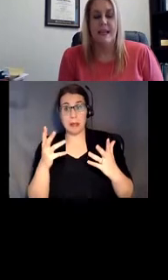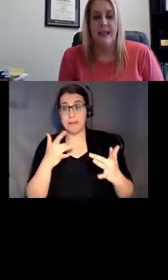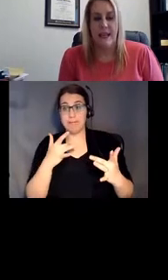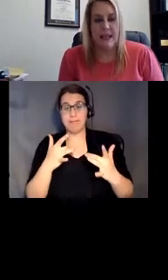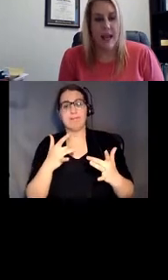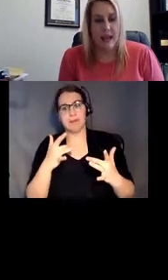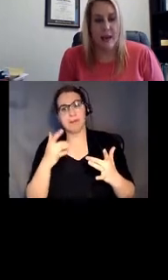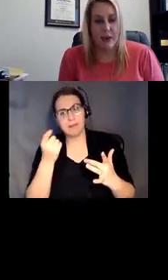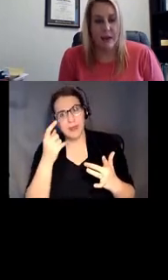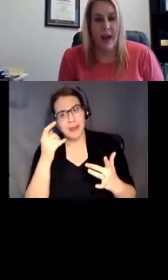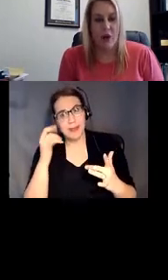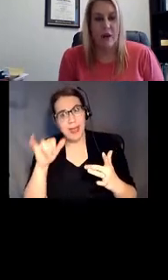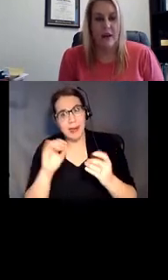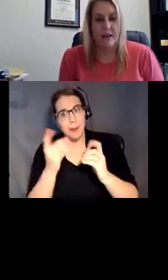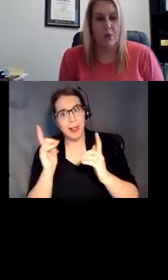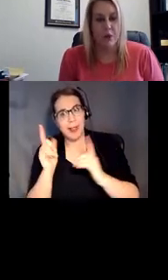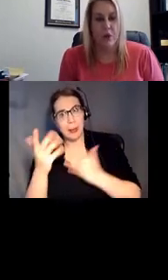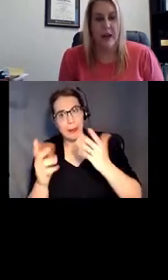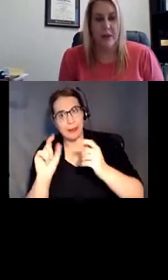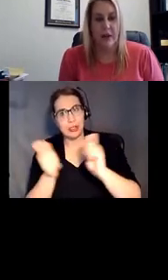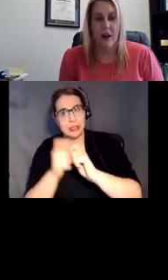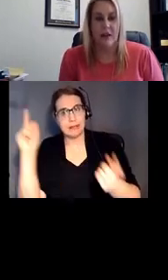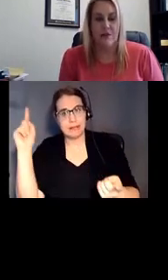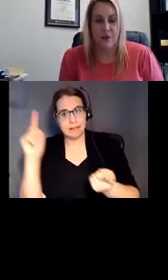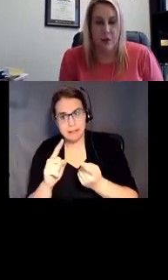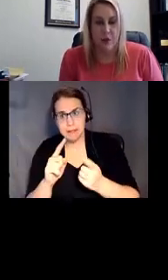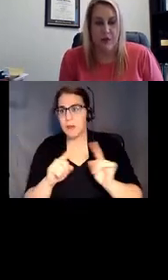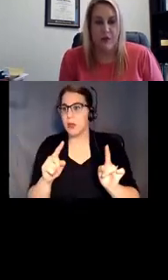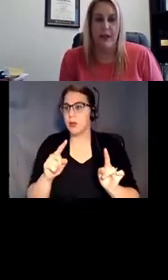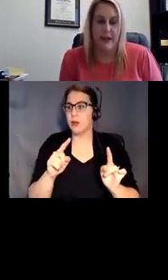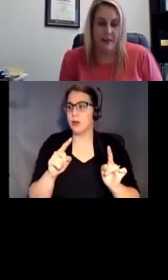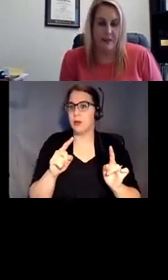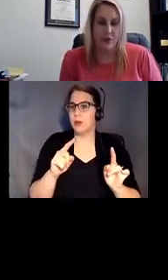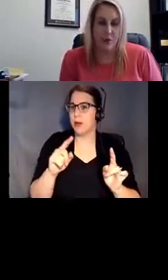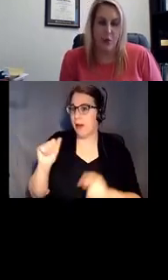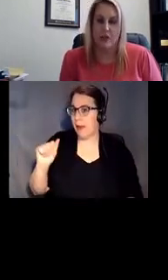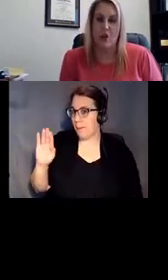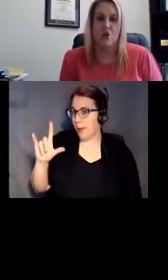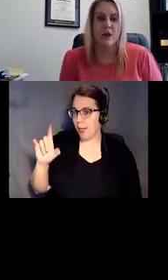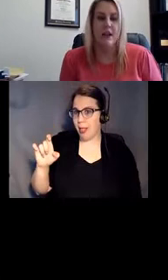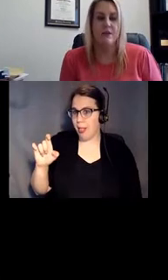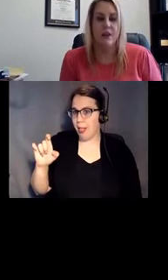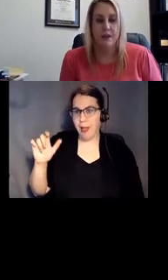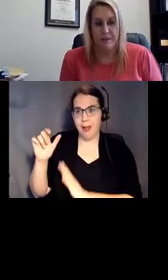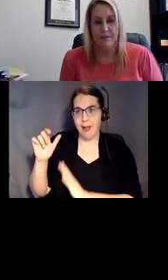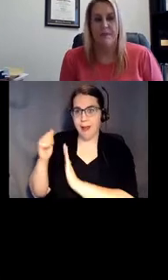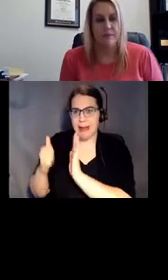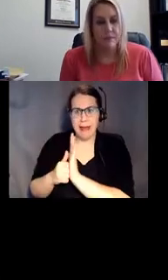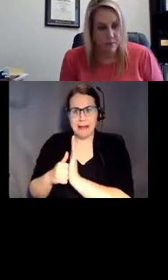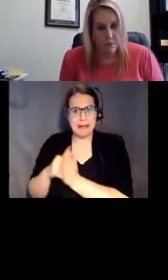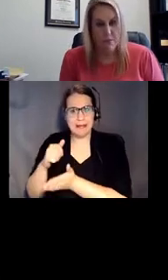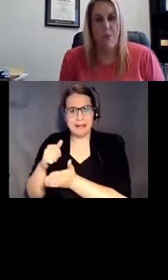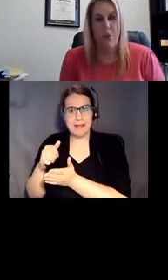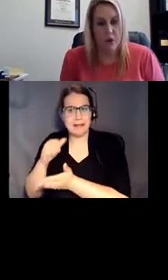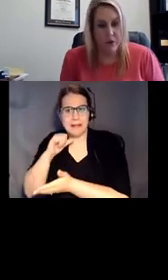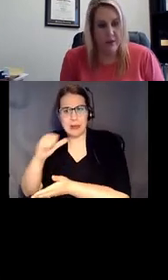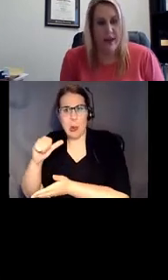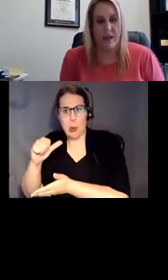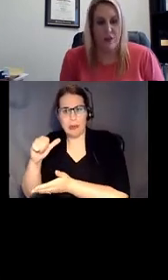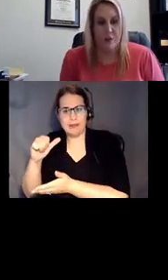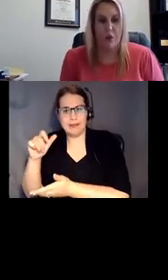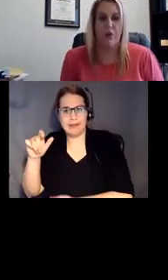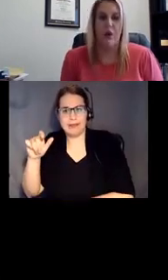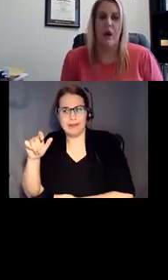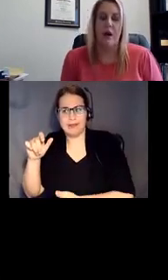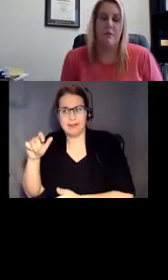then an ABLE account, it's important to know an ABLE account is free from any gift tax reporting. So you can gift more than